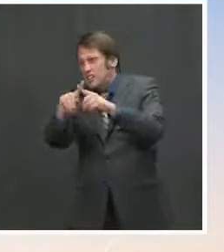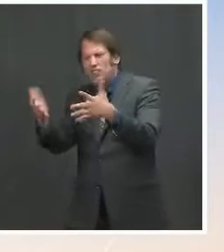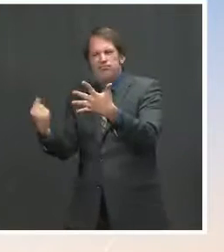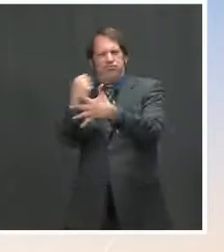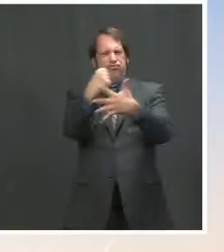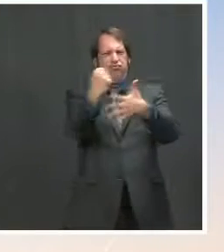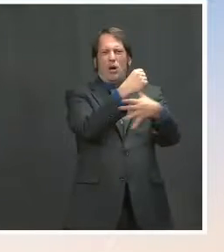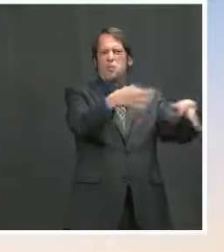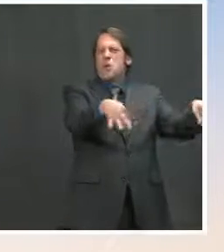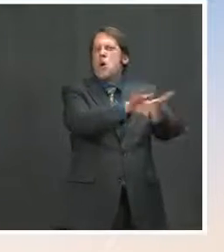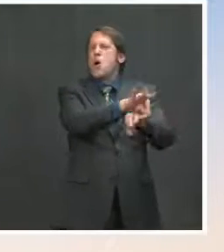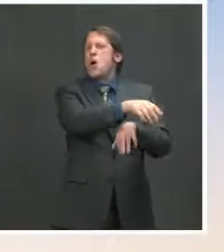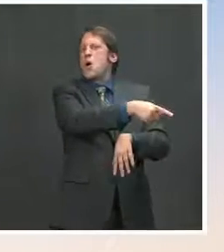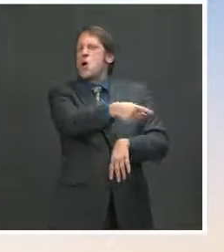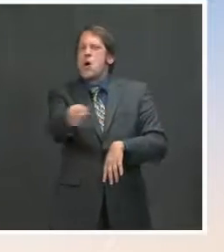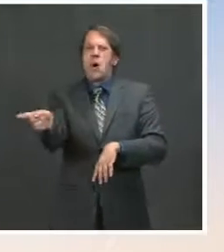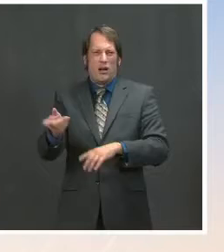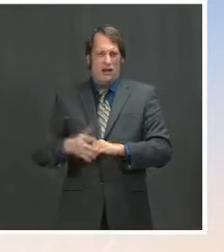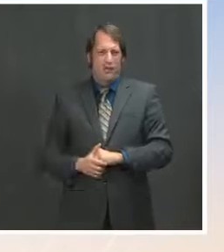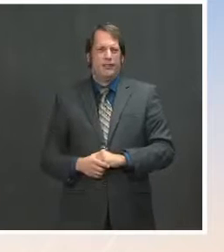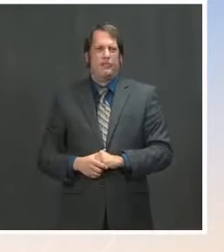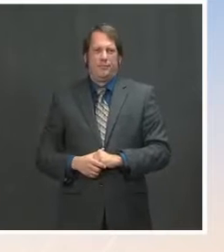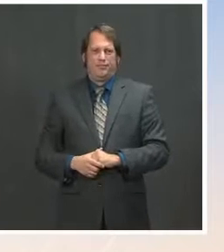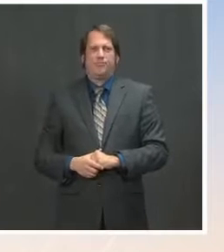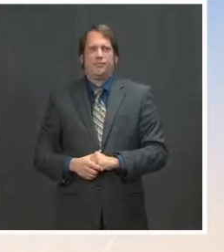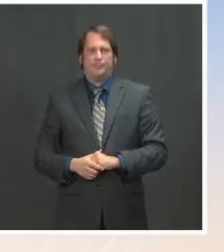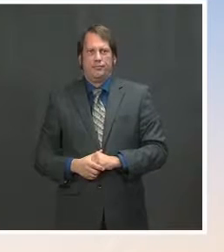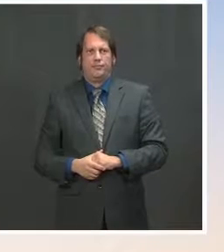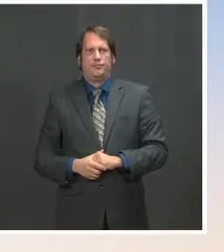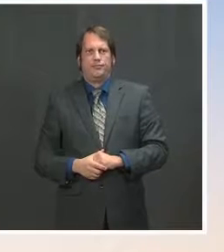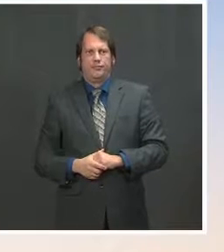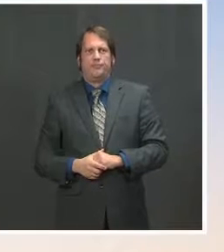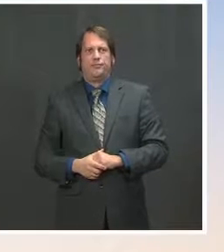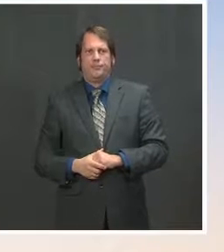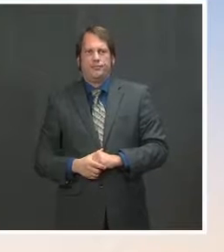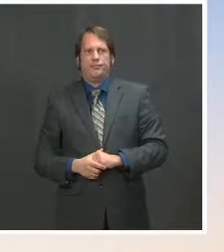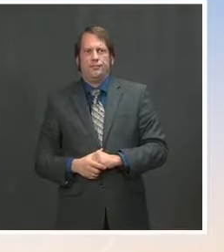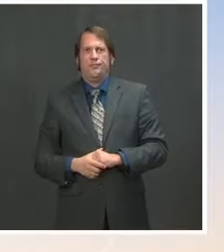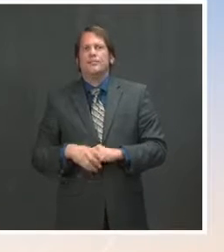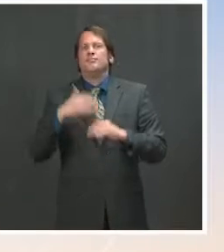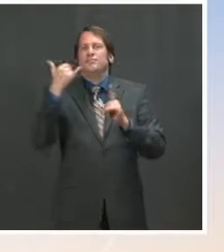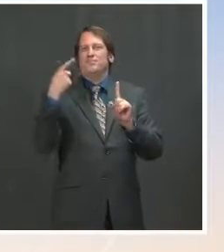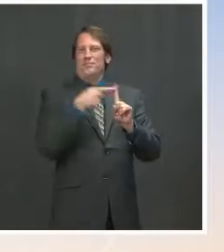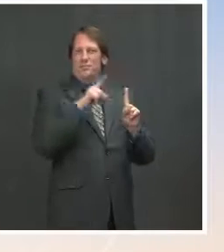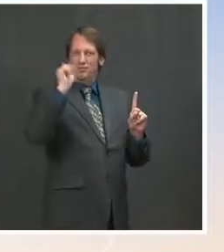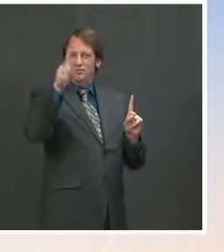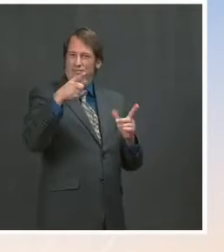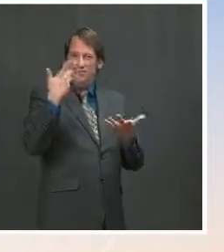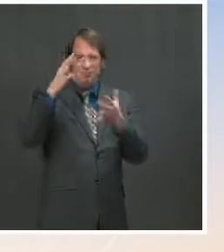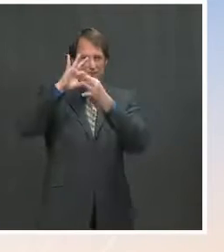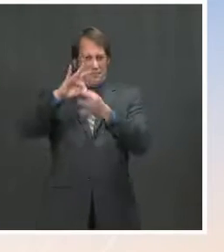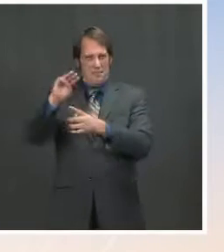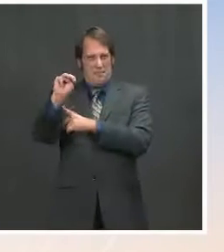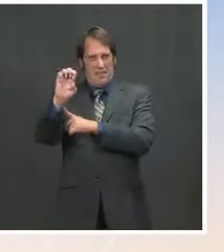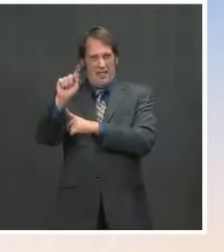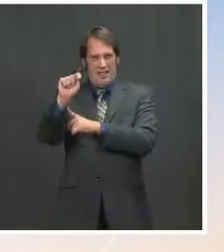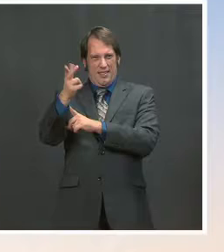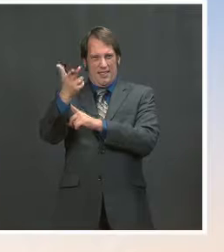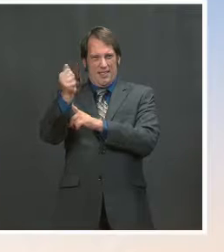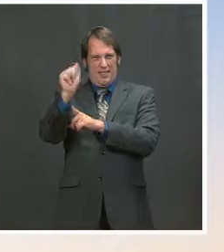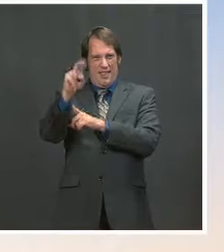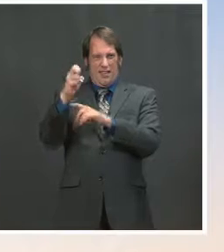accounted for. Is the president committed to releasing a specific target for methane reductions as part of the U.S. announcement this